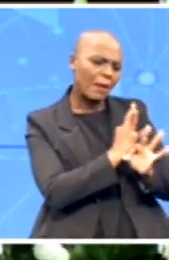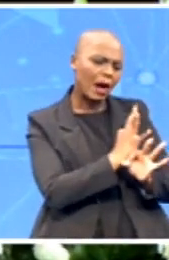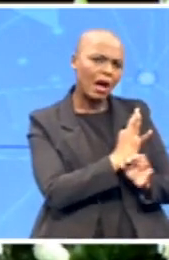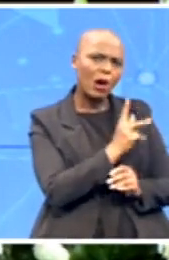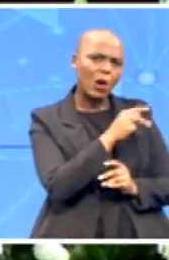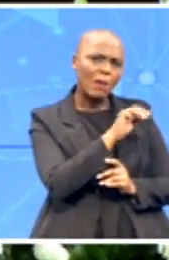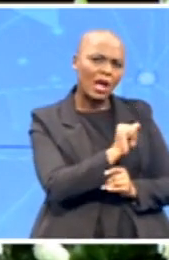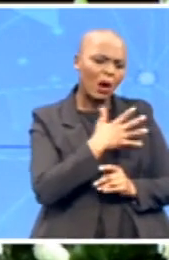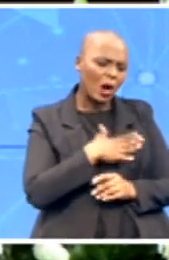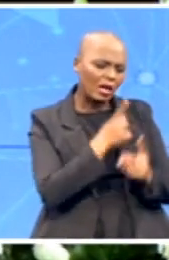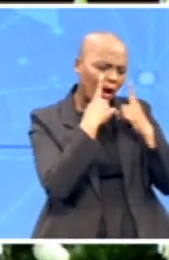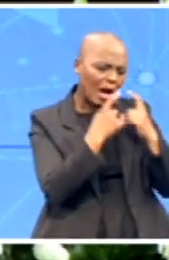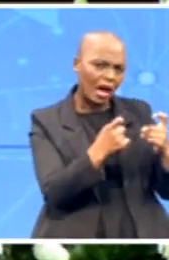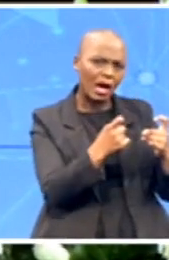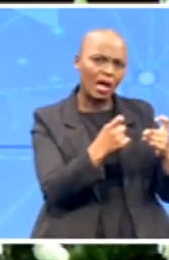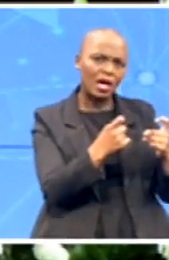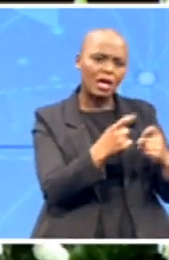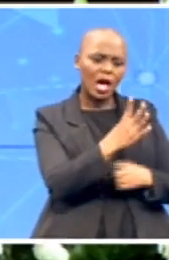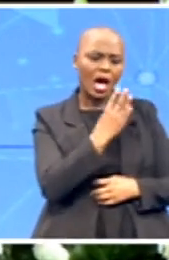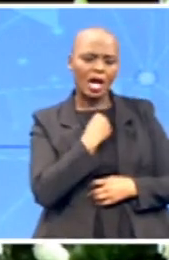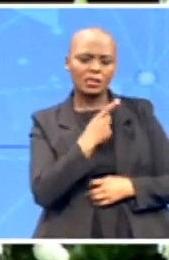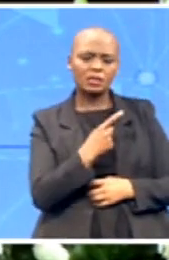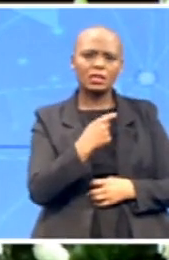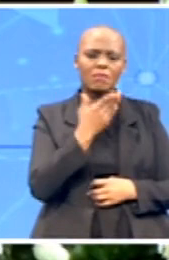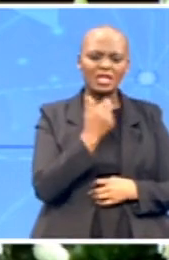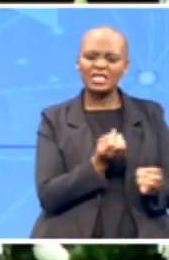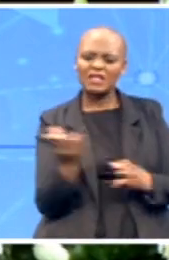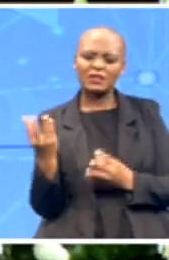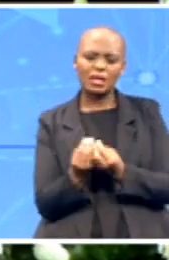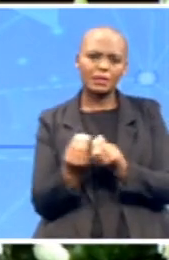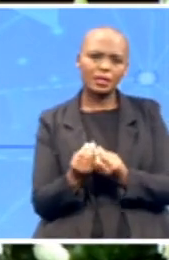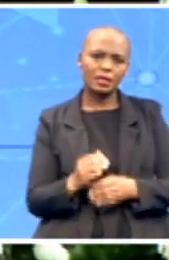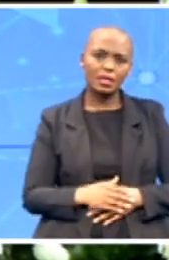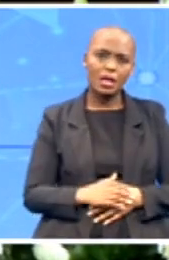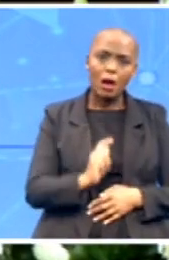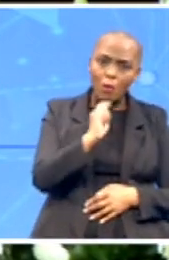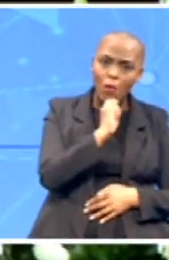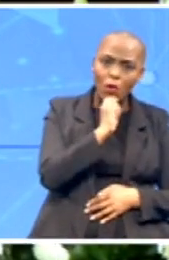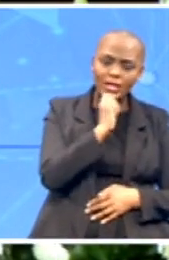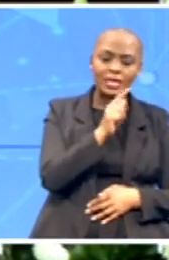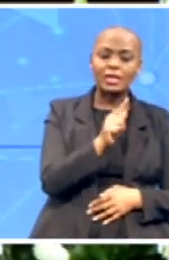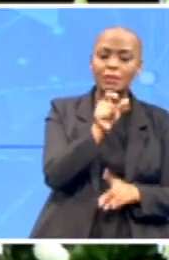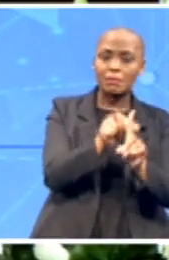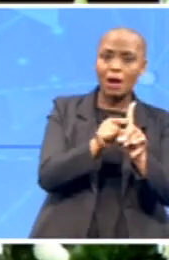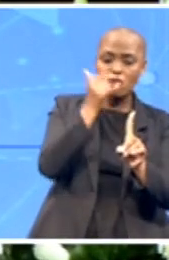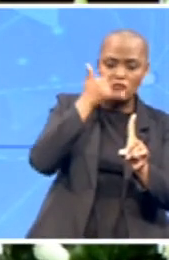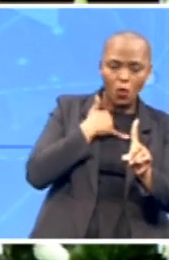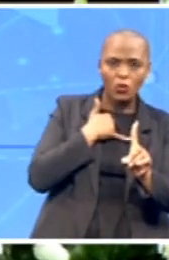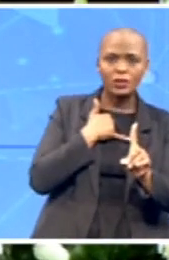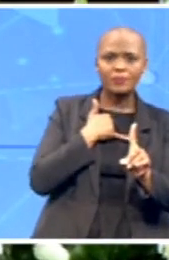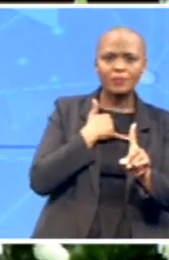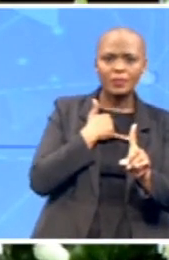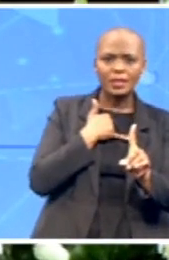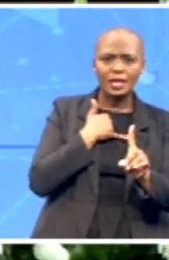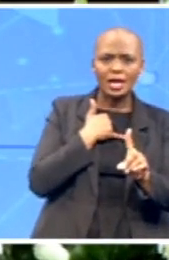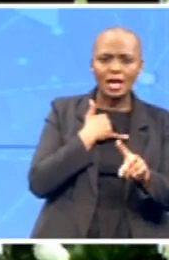man for something. Then we gave him something. Then in the morning, Komphela called me. Lintula Komphela la right in a little CEO.